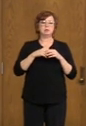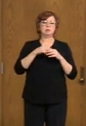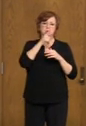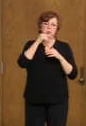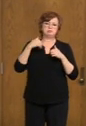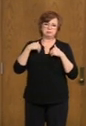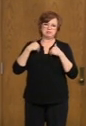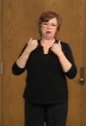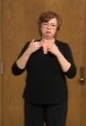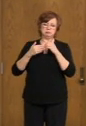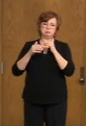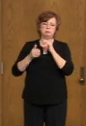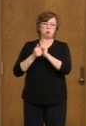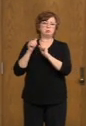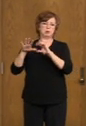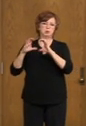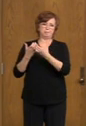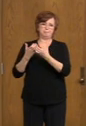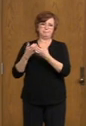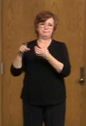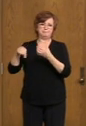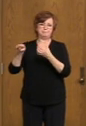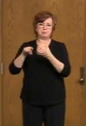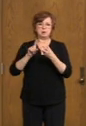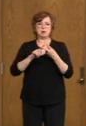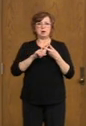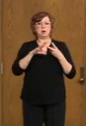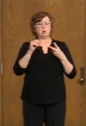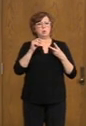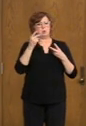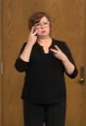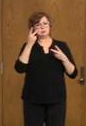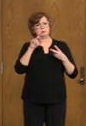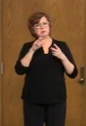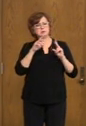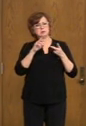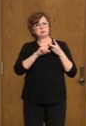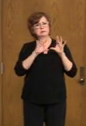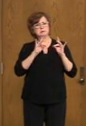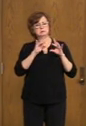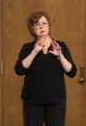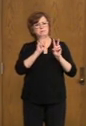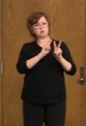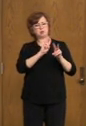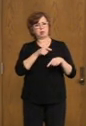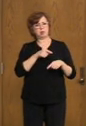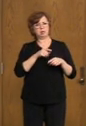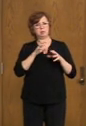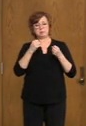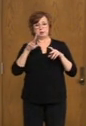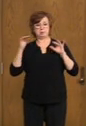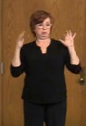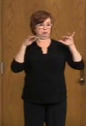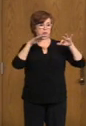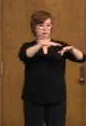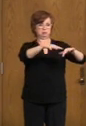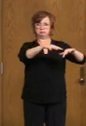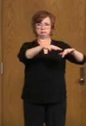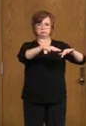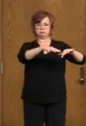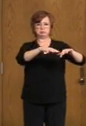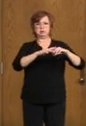of a loved one, and we are seeing transmission there. And like we discussed, because our baseline transmission is so high, 300